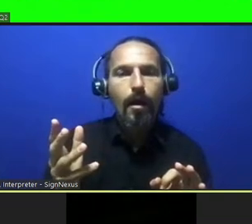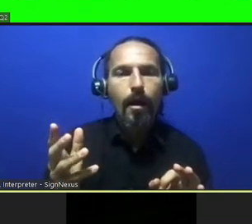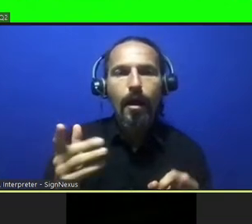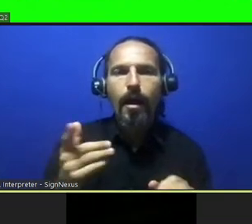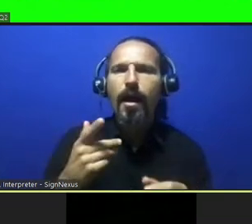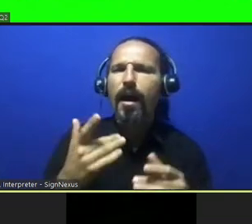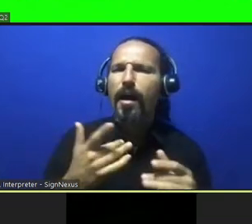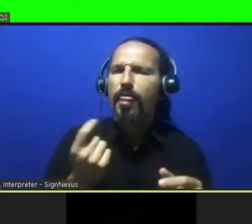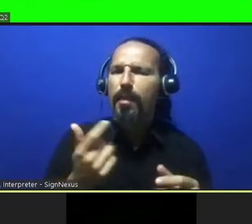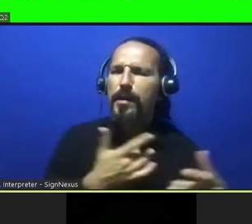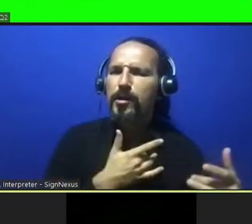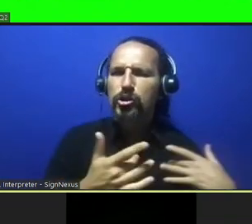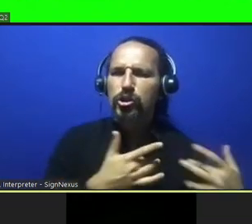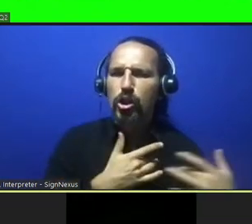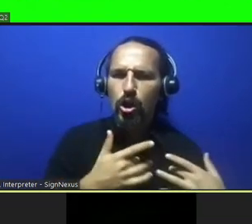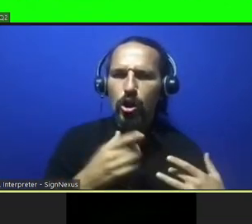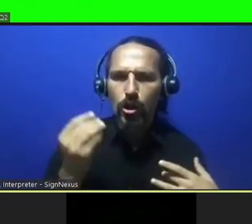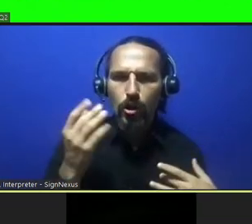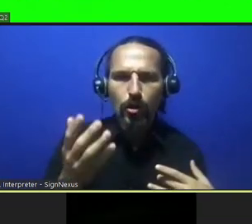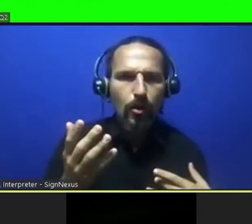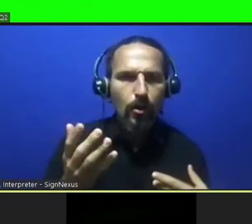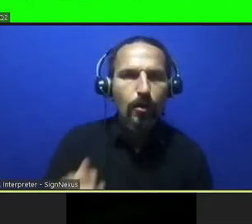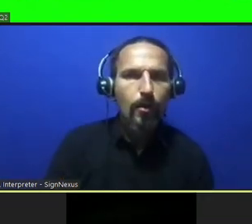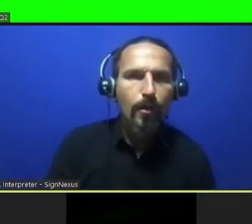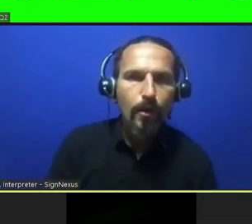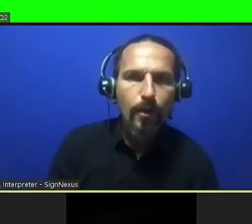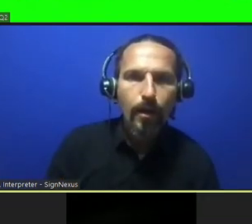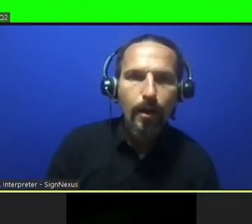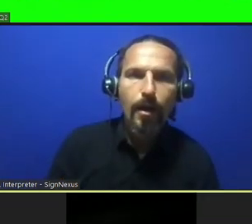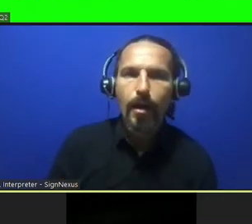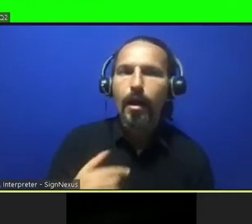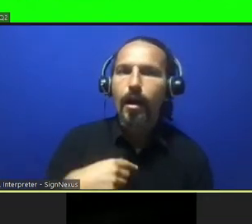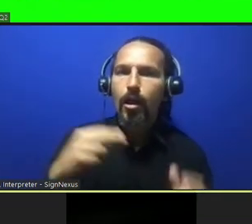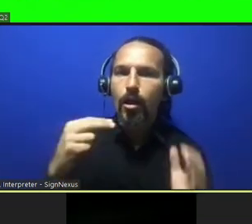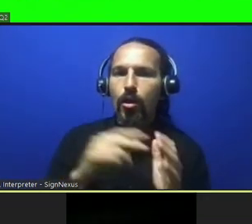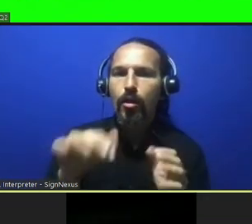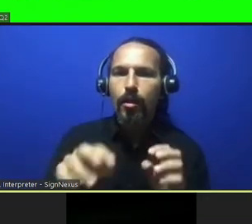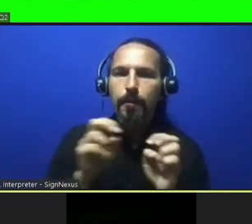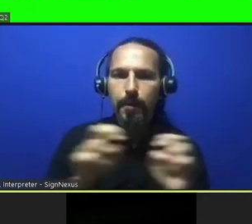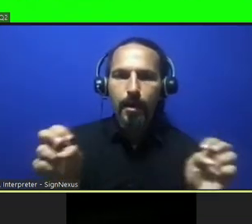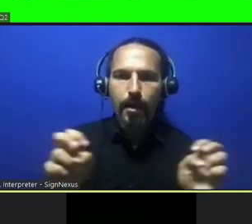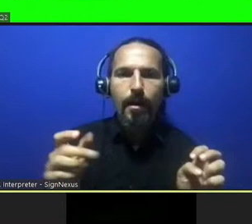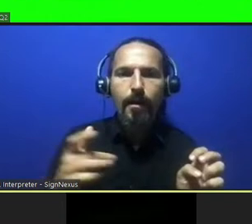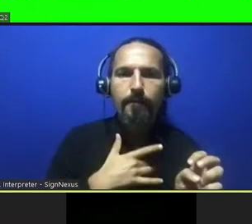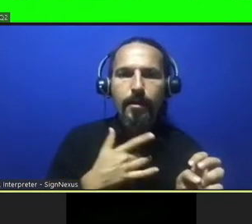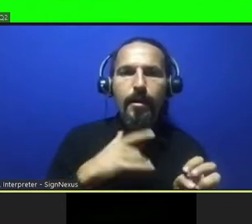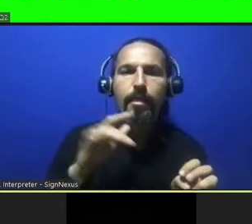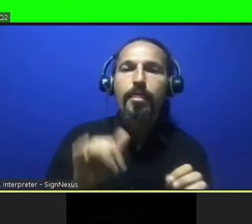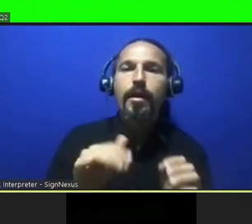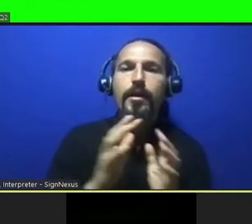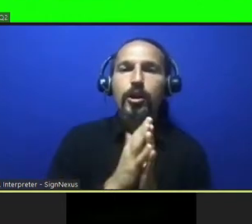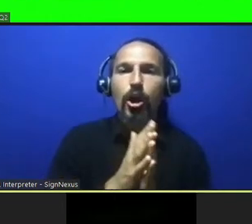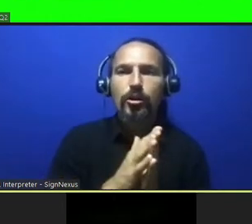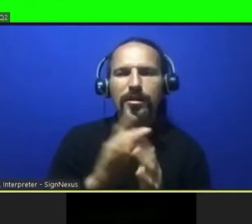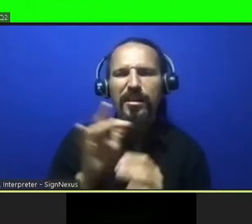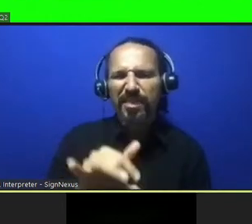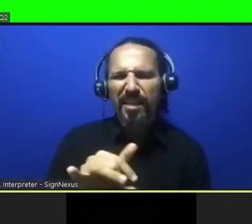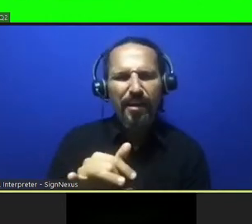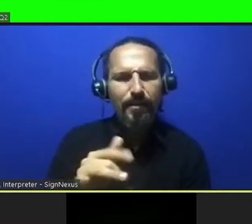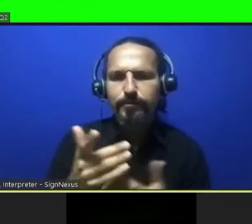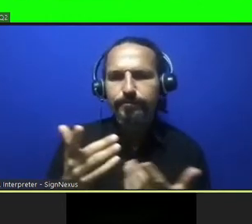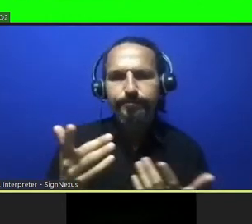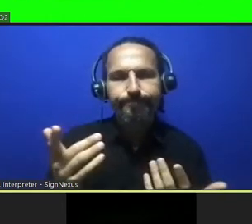concern okay so i'm looking at the panel i think this congestion is a scheme it's a red